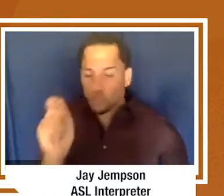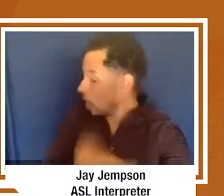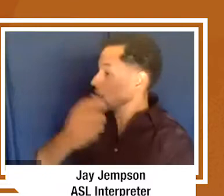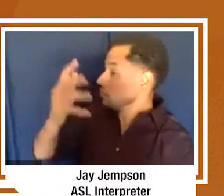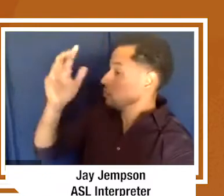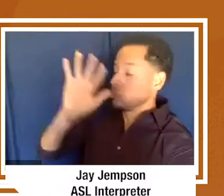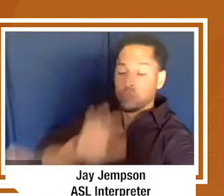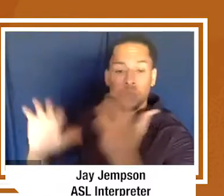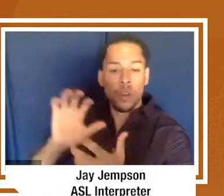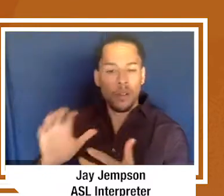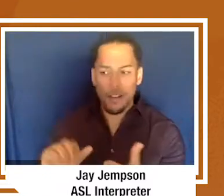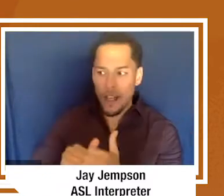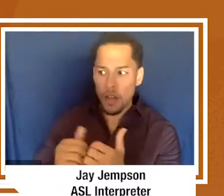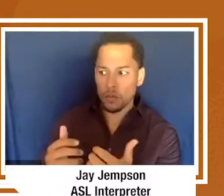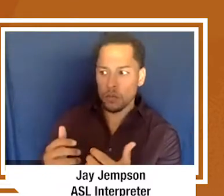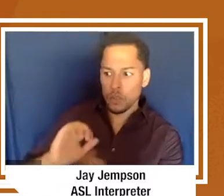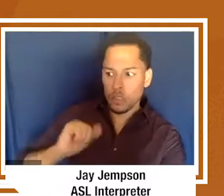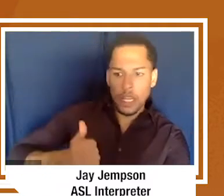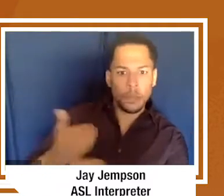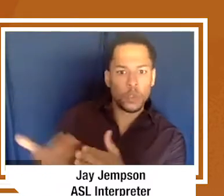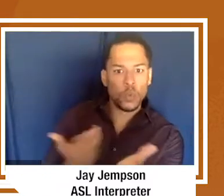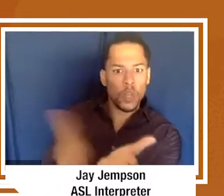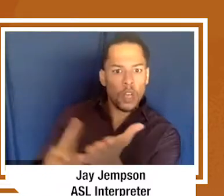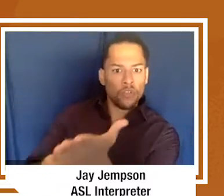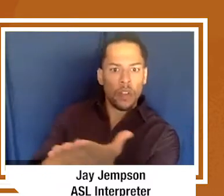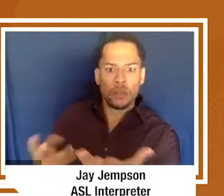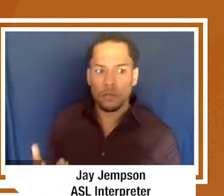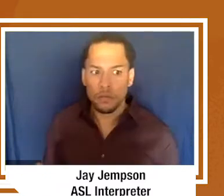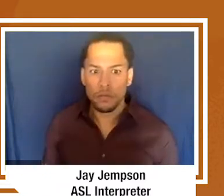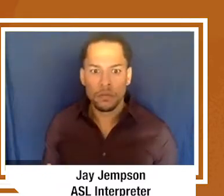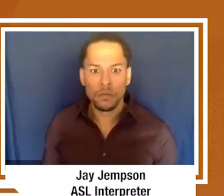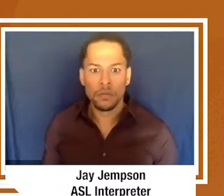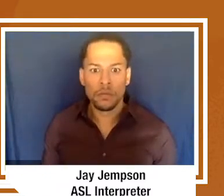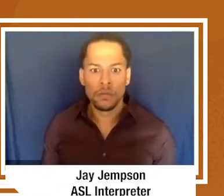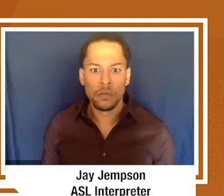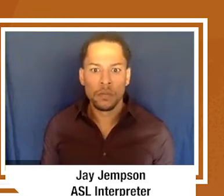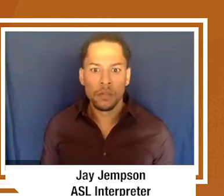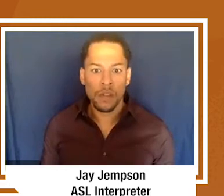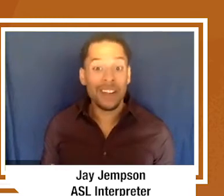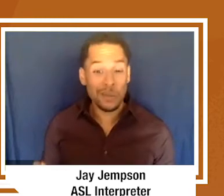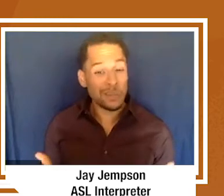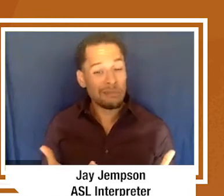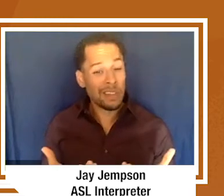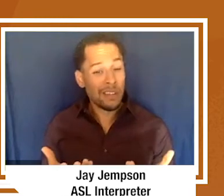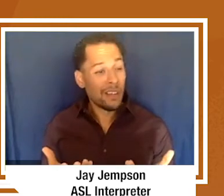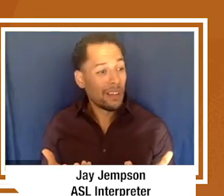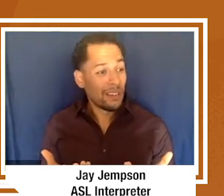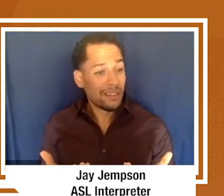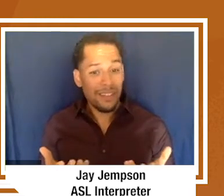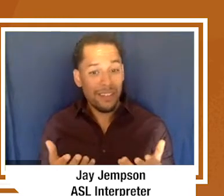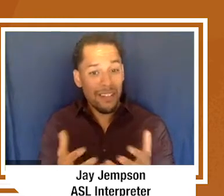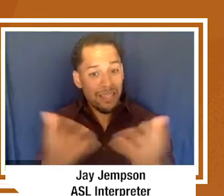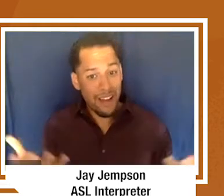out of contracts. I think we talked about a lot in season one, right? That a lot of swift change happened, and that meant a lot of